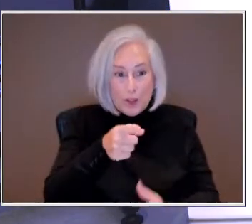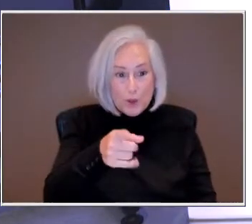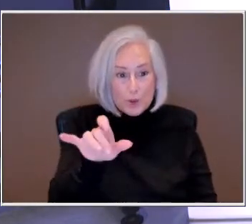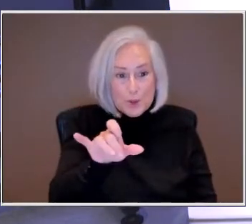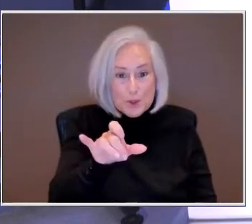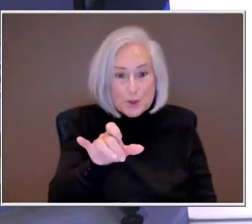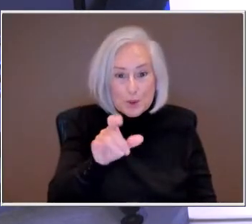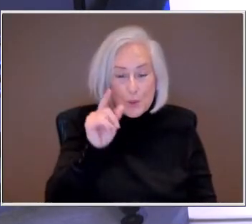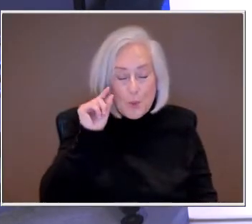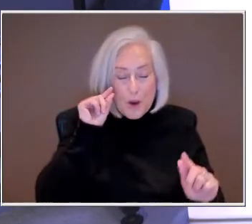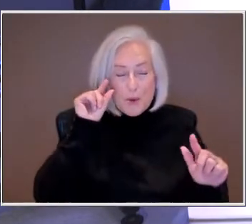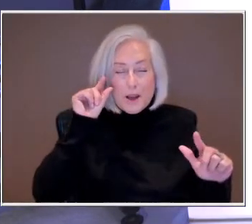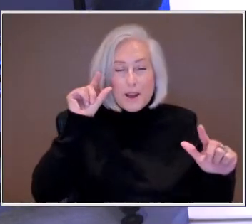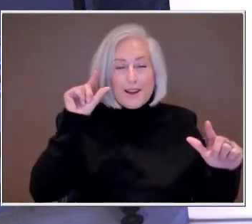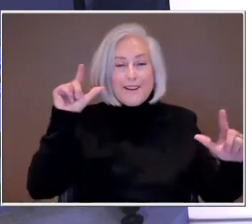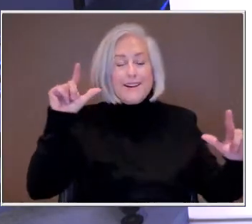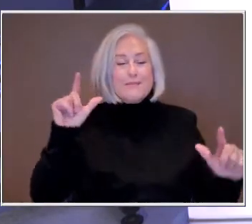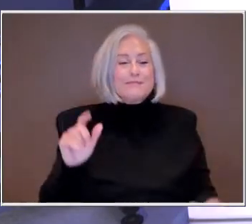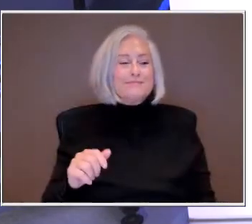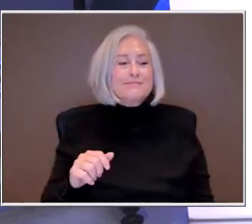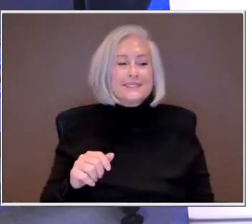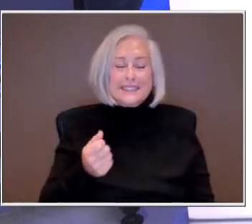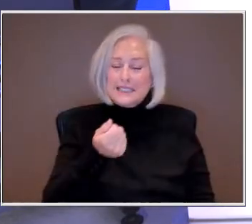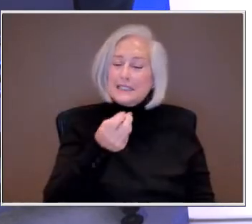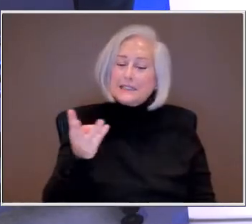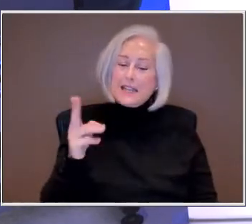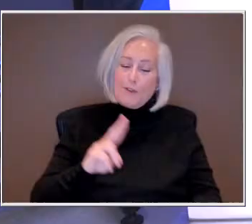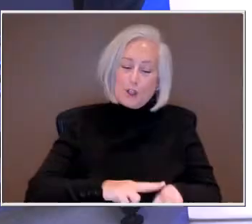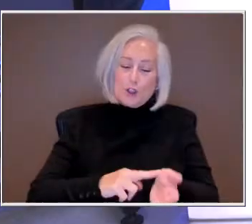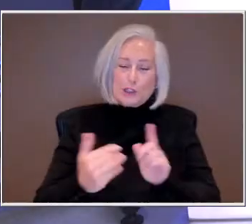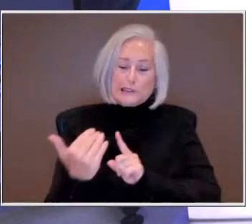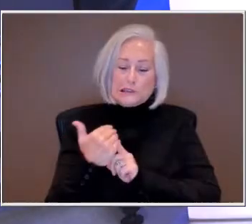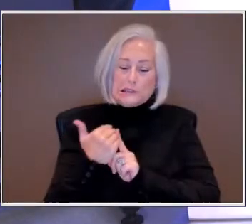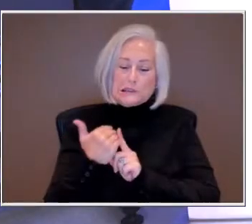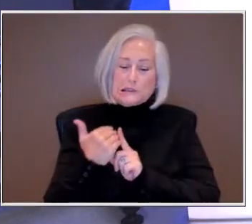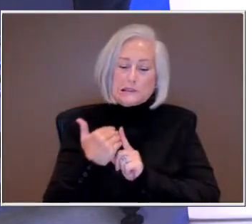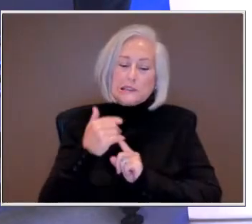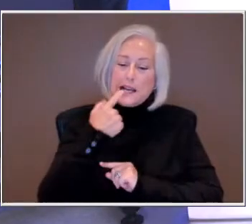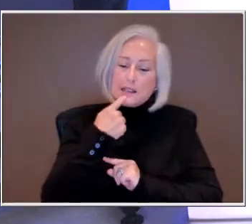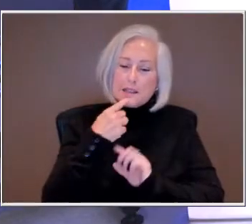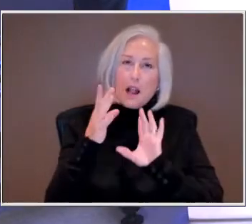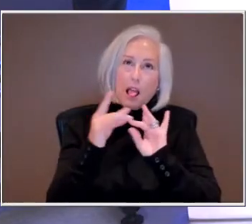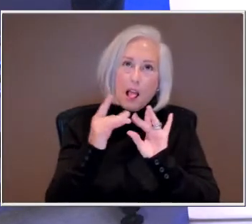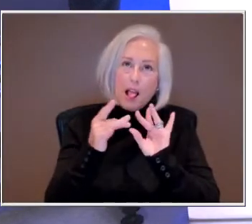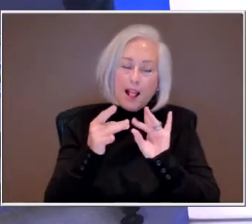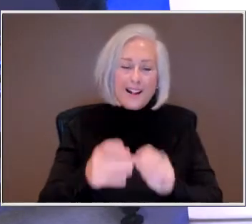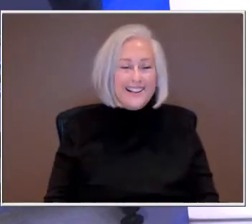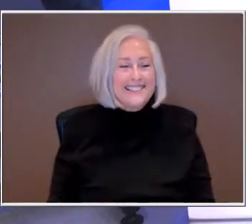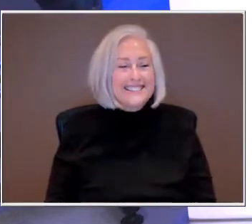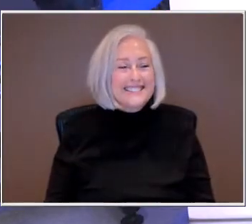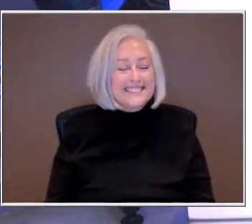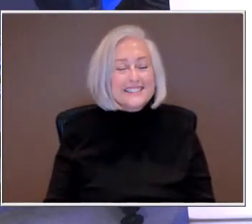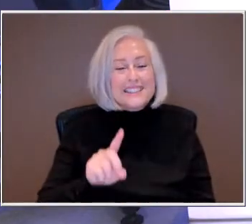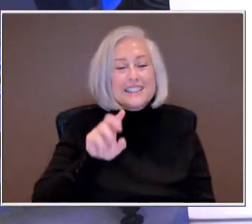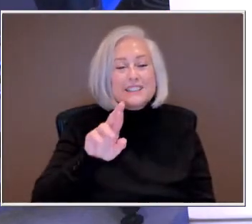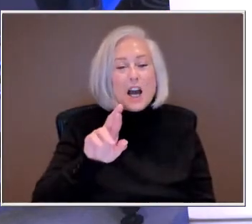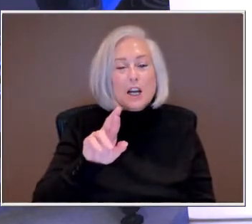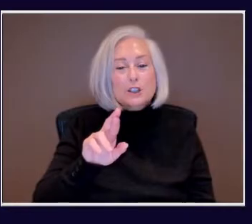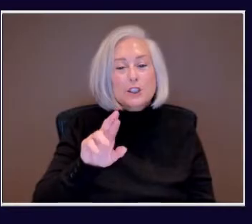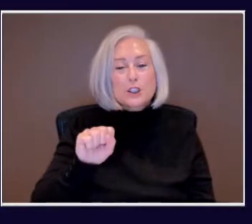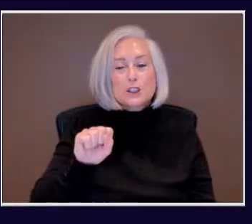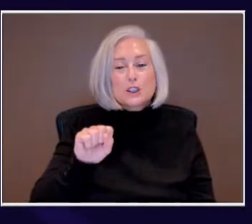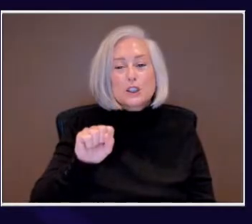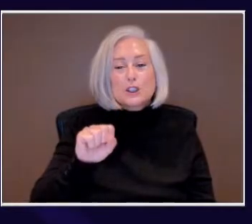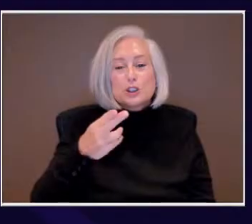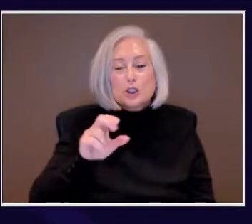asking that? Several nurses reminded me that day, so yeah. That's wild. Dr. Shaw, one thing that's very interesting and